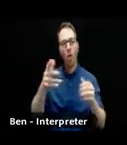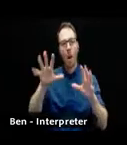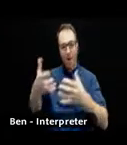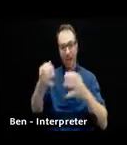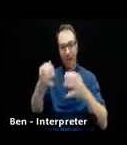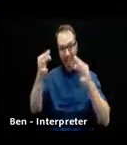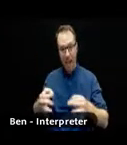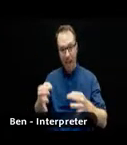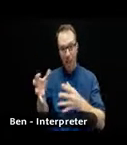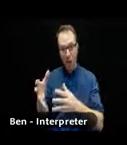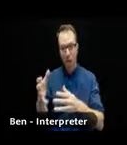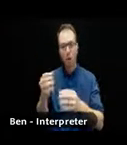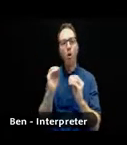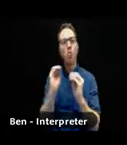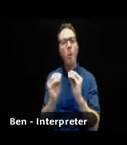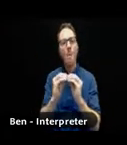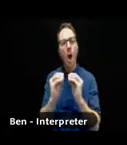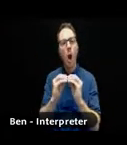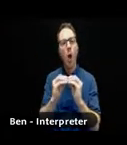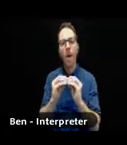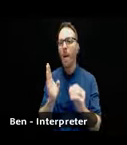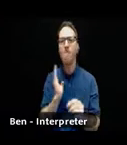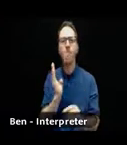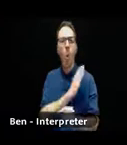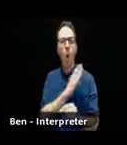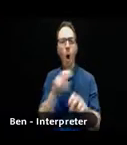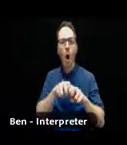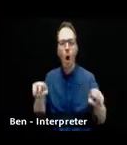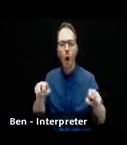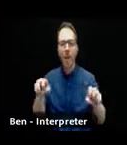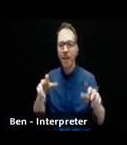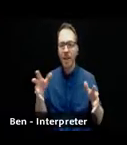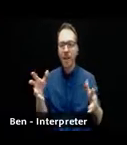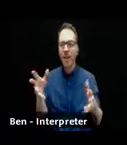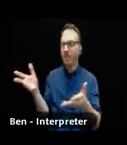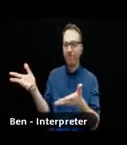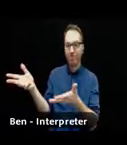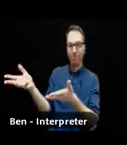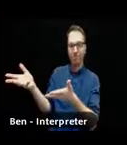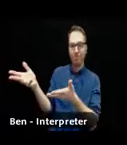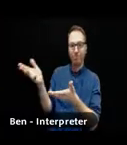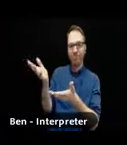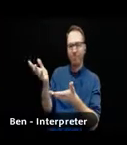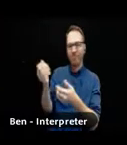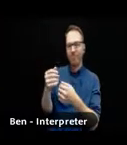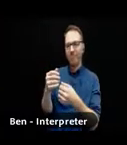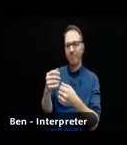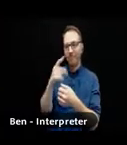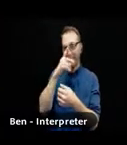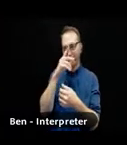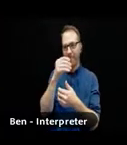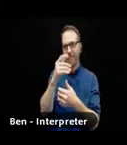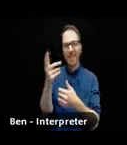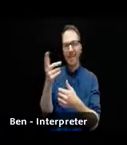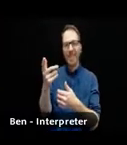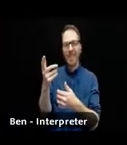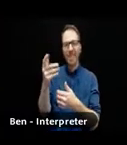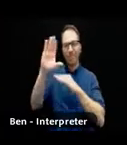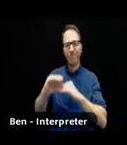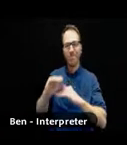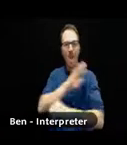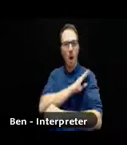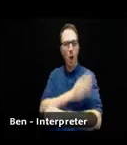reparative boards, things of that nature, that it really is both in some ways disempowering the survivor to not be